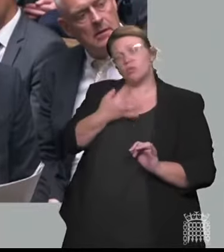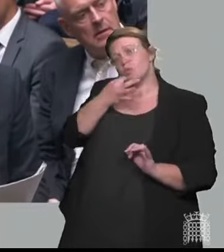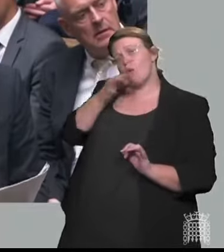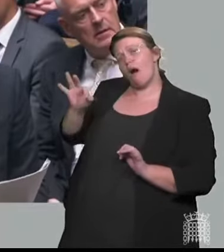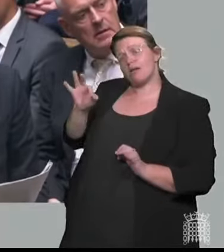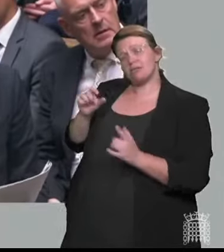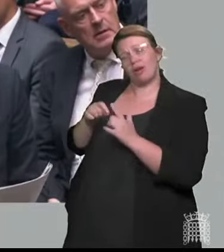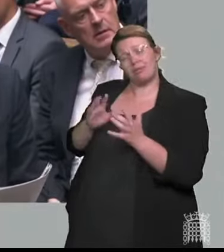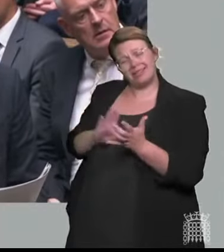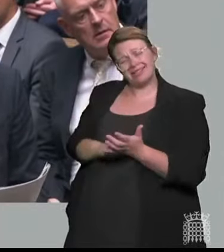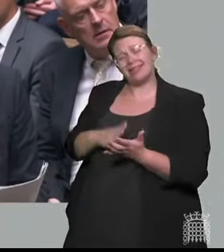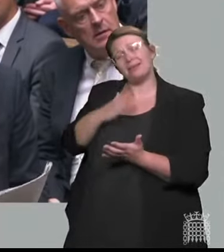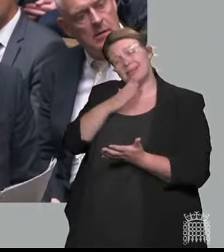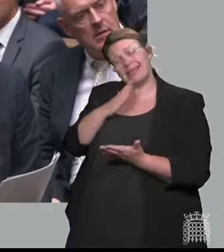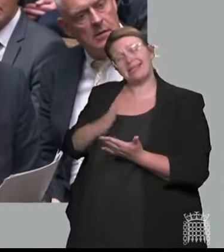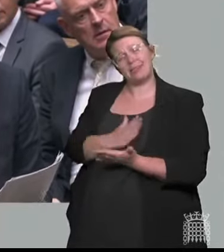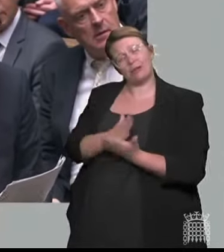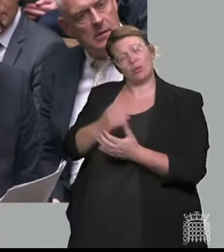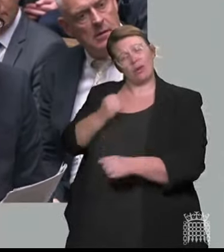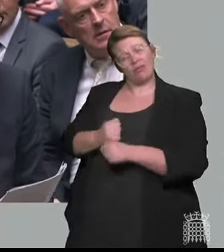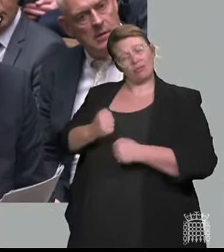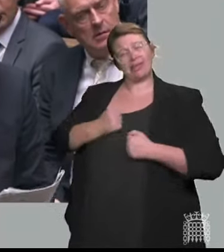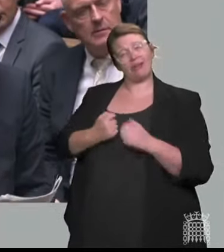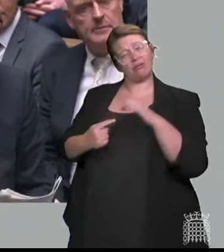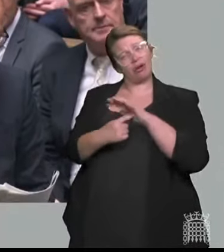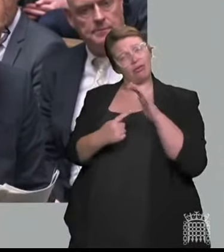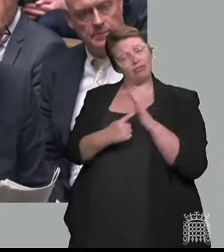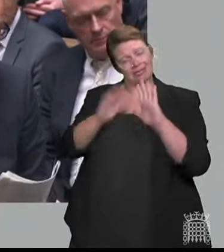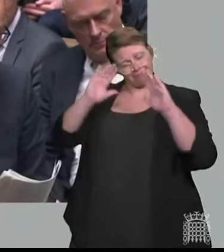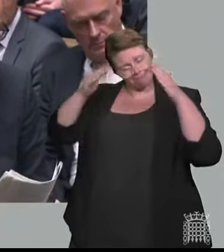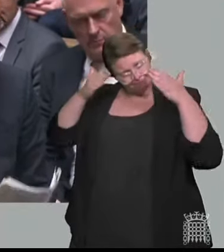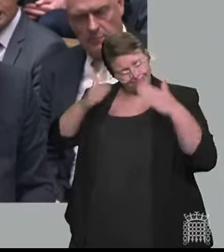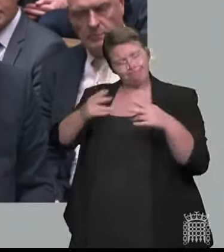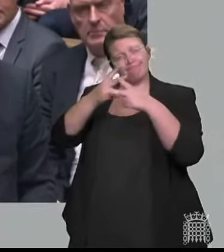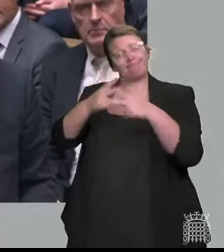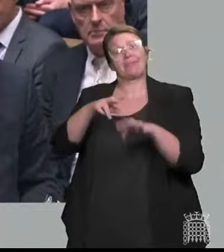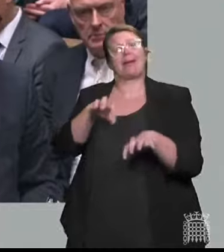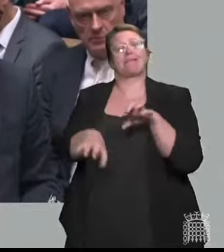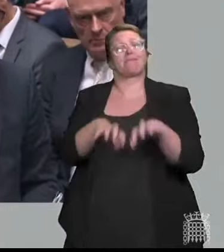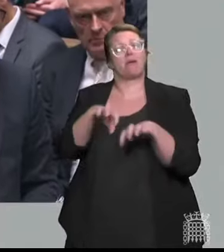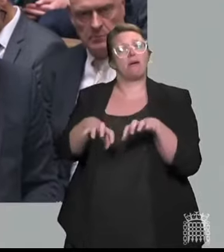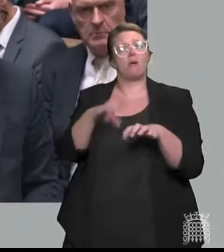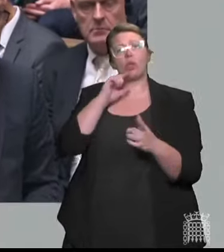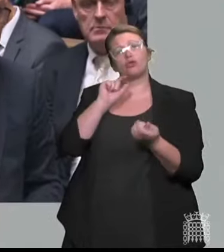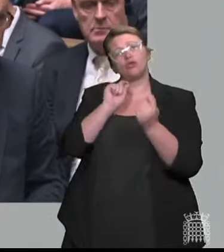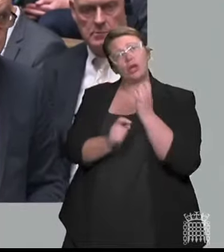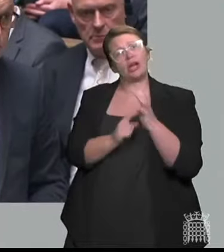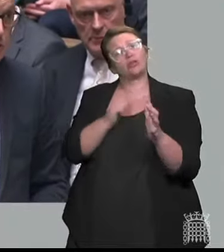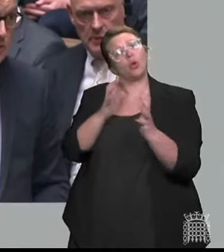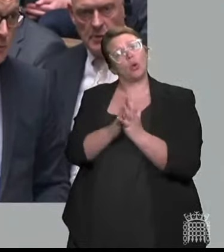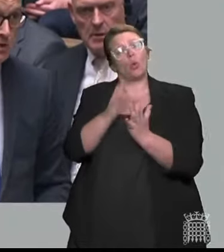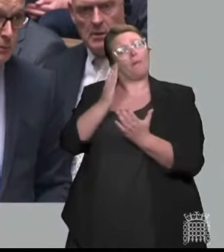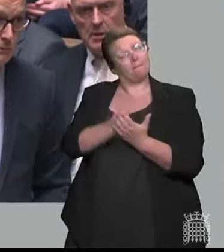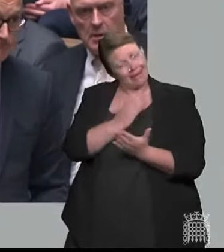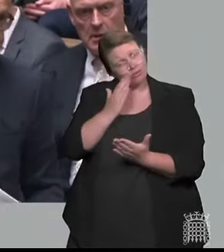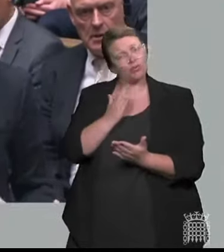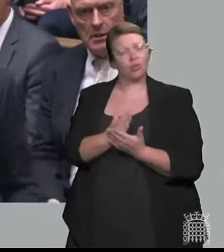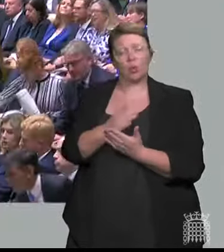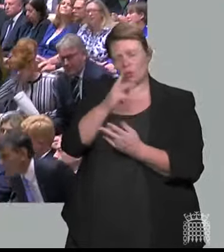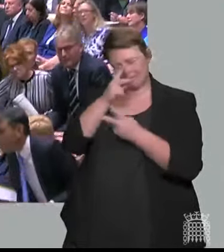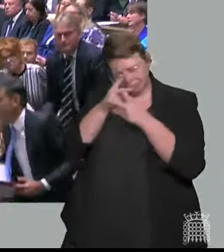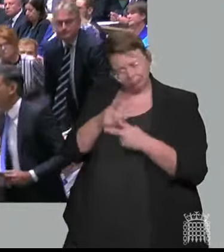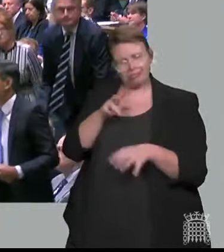welfare is a key government priority and that he will bring forward the necessary legislation to tackle these issues as soon as possible?